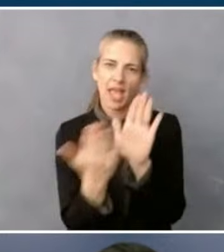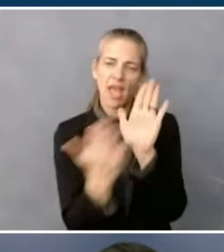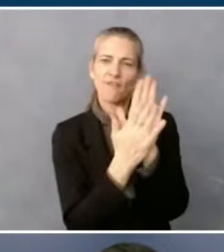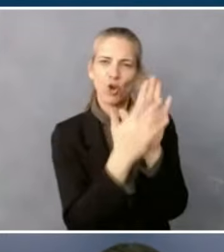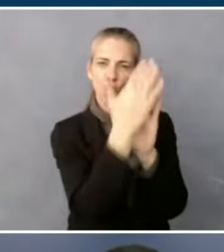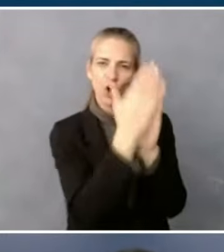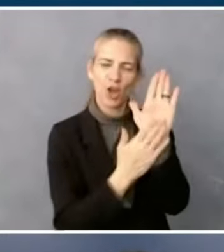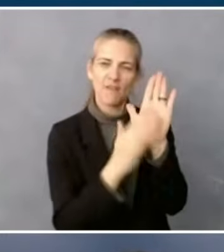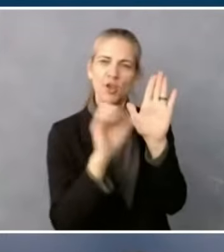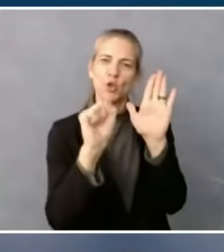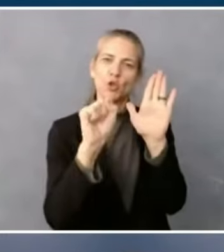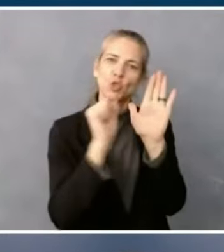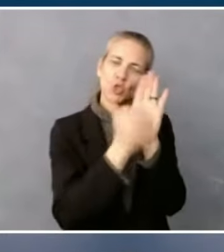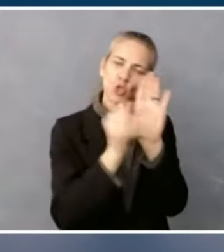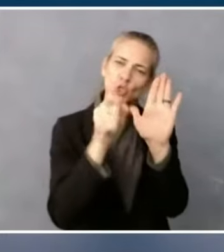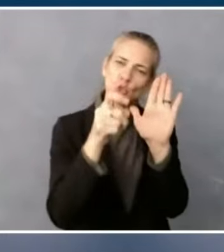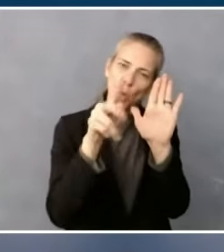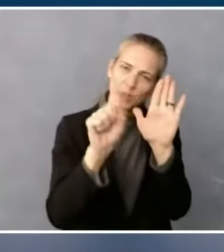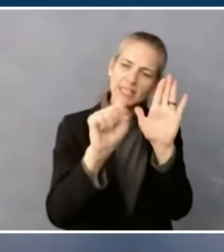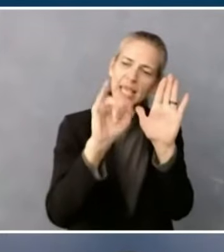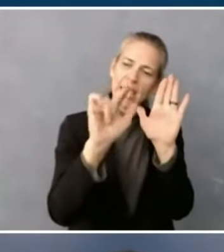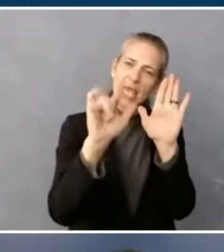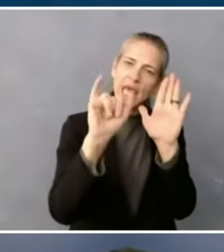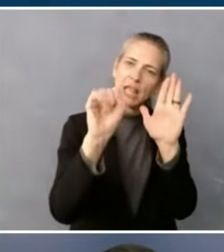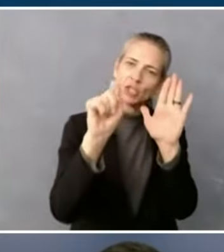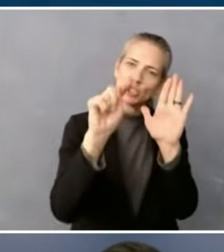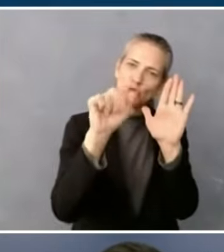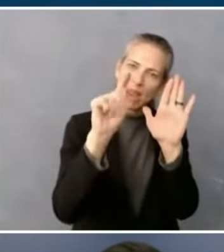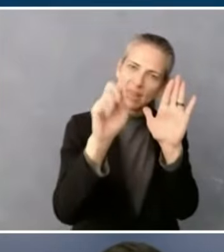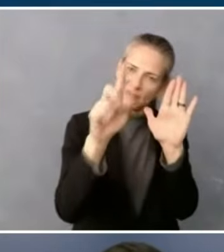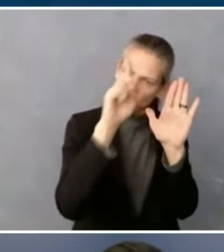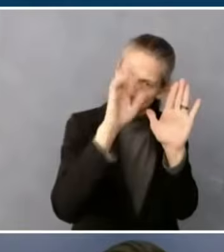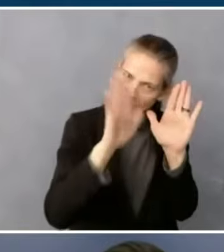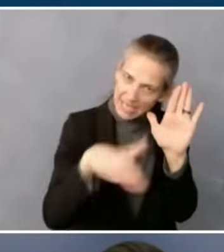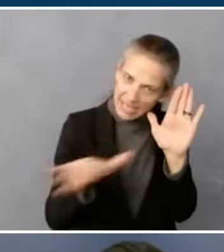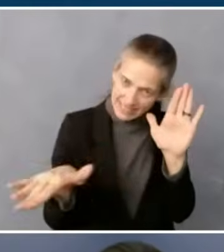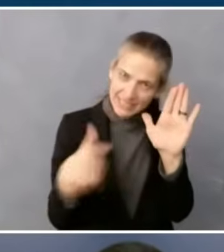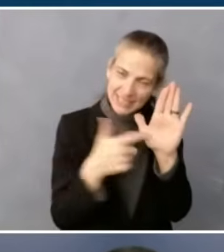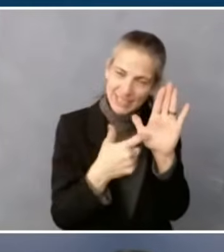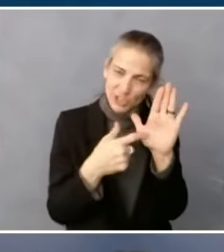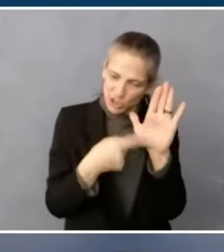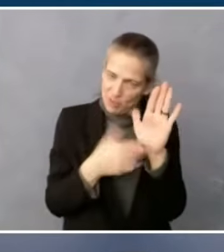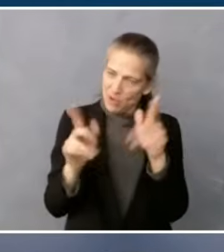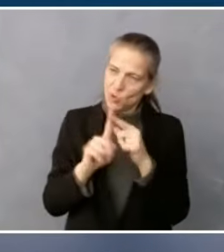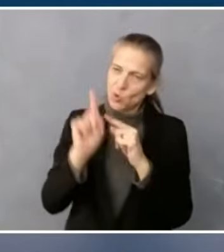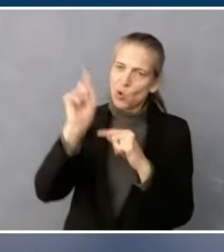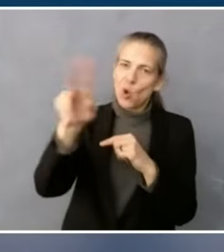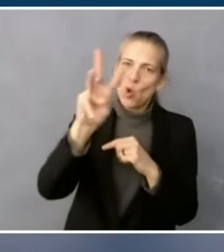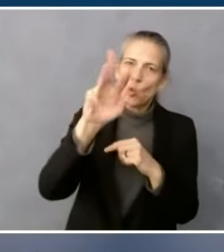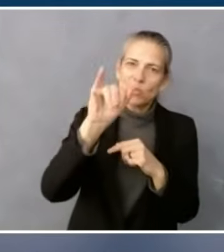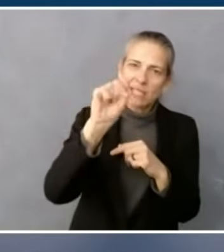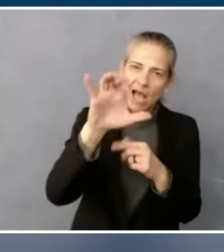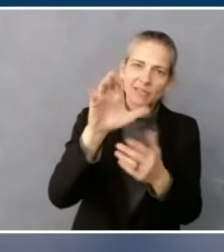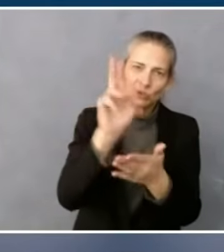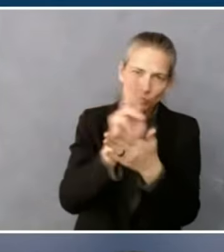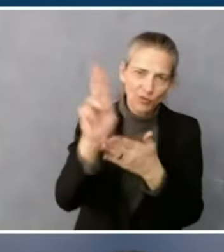Sports Illustrated for Kids. She's planning to attend the University of Wisconsin to continue her career. Last month, she led Team